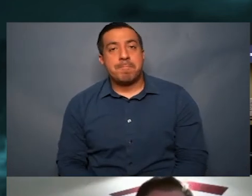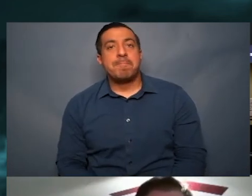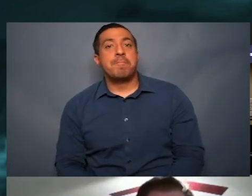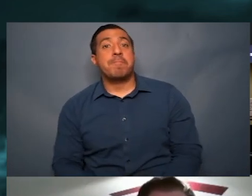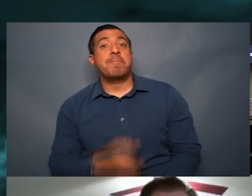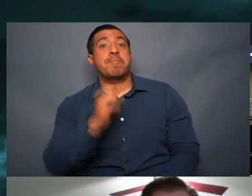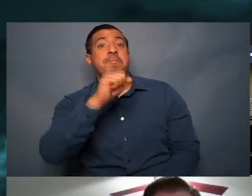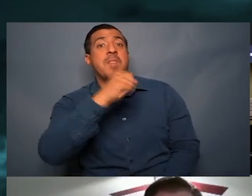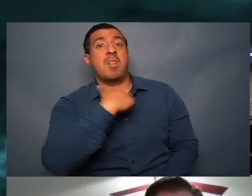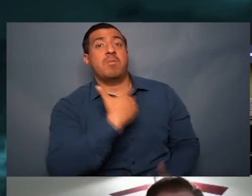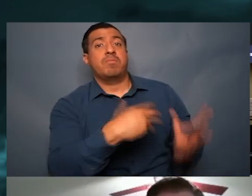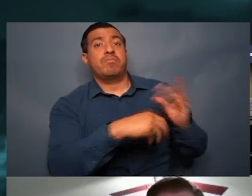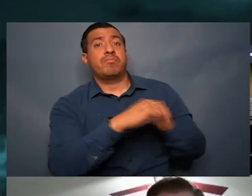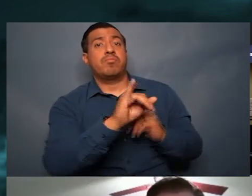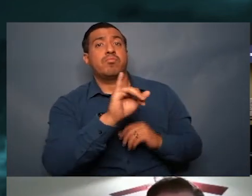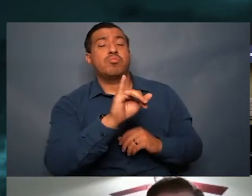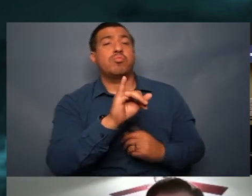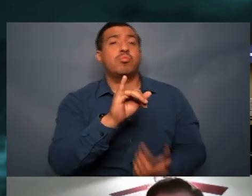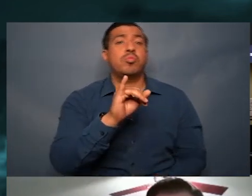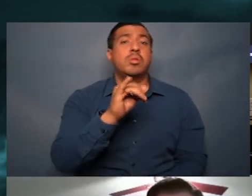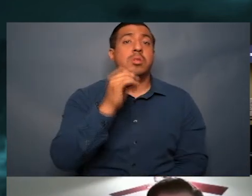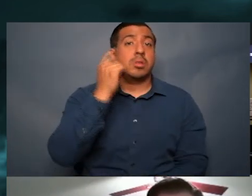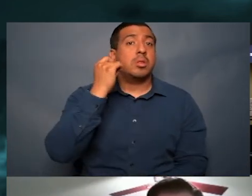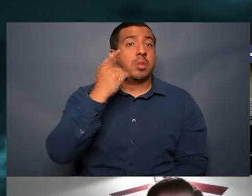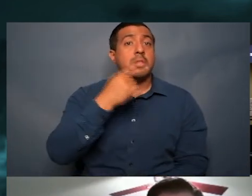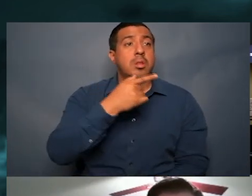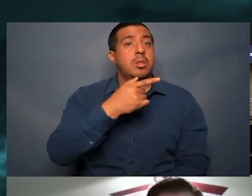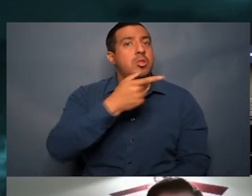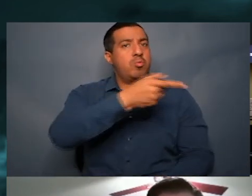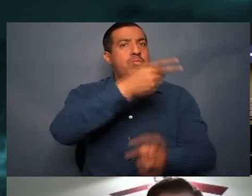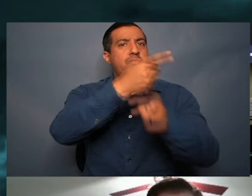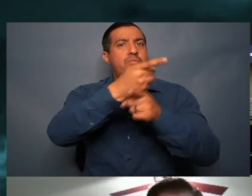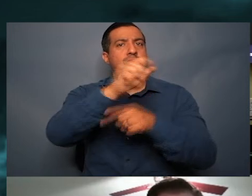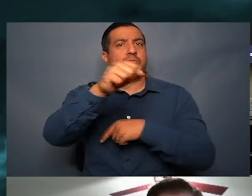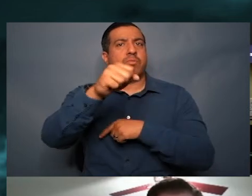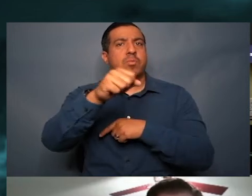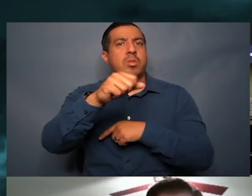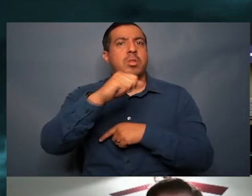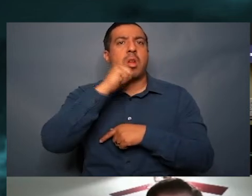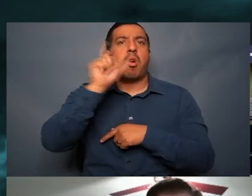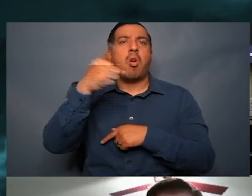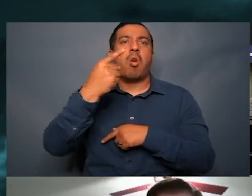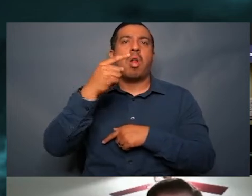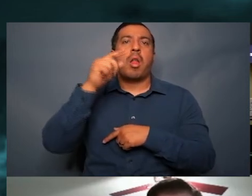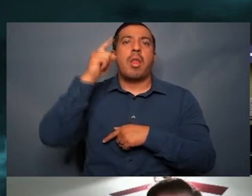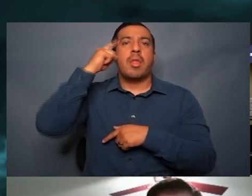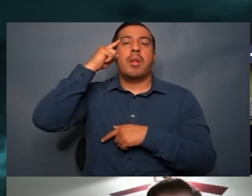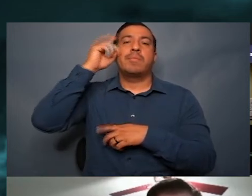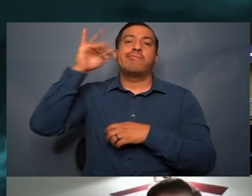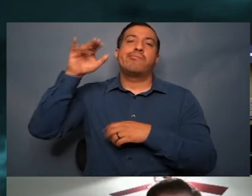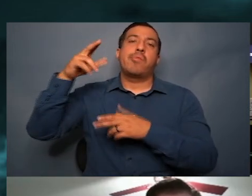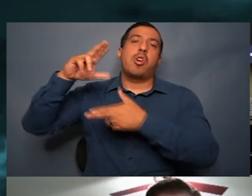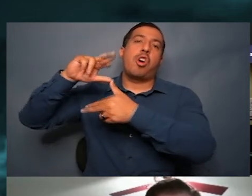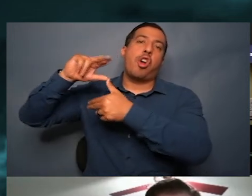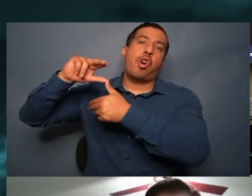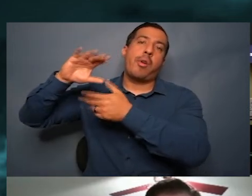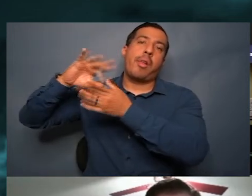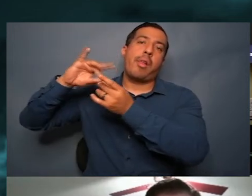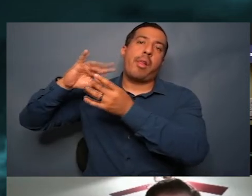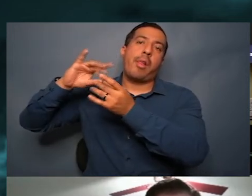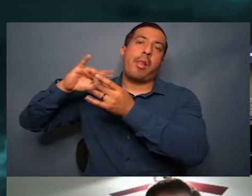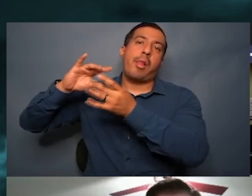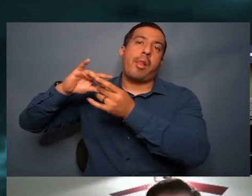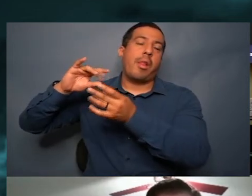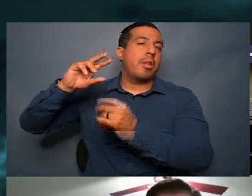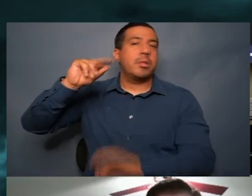Yeah, I was going to say, it's absolutely right. Instead of looking at it as, just hurricane talks, I think it's a great way to put it.